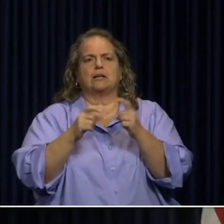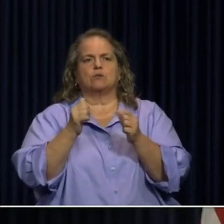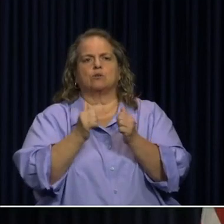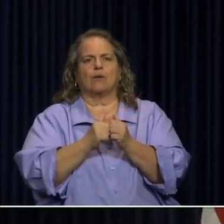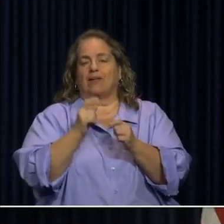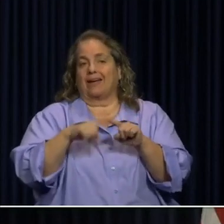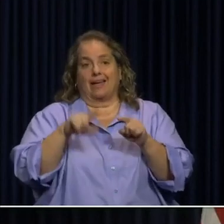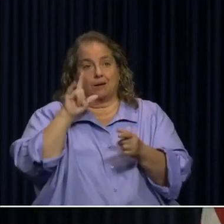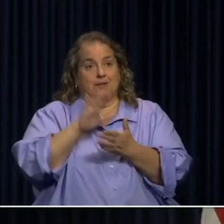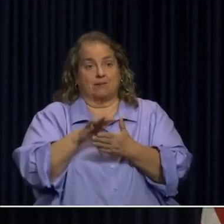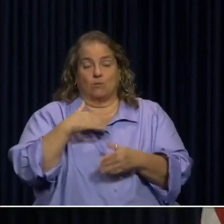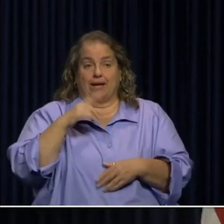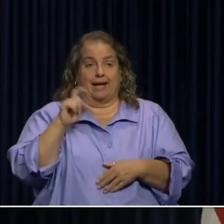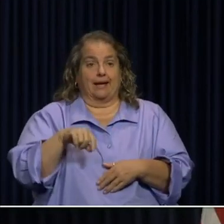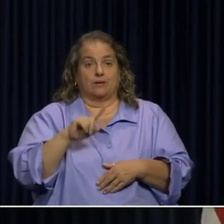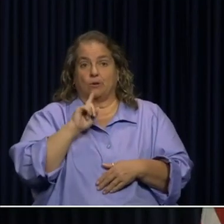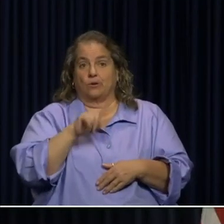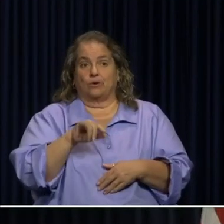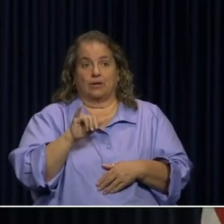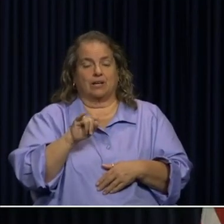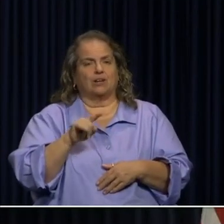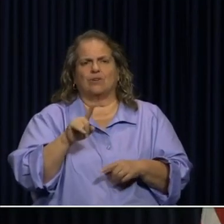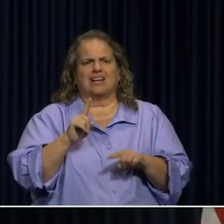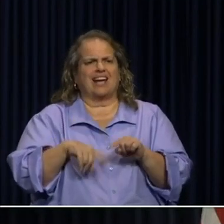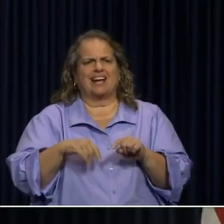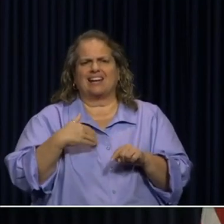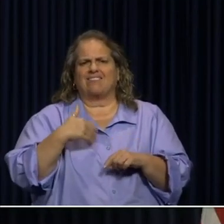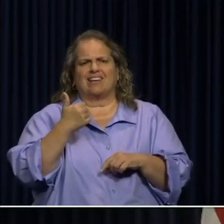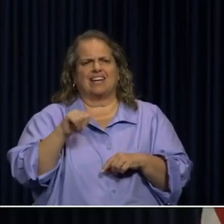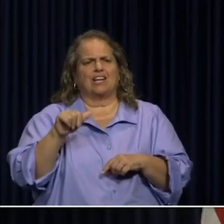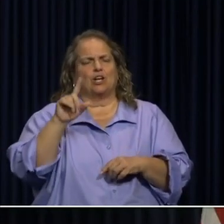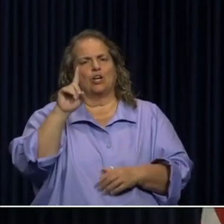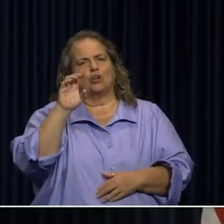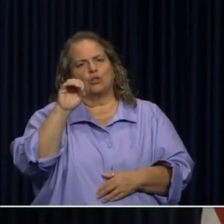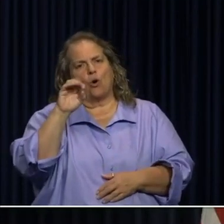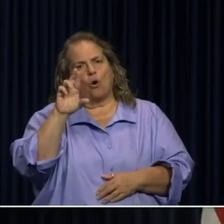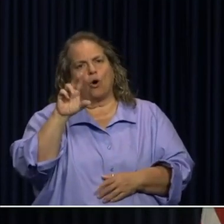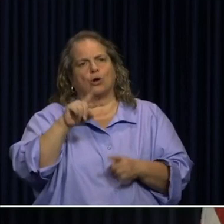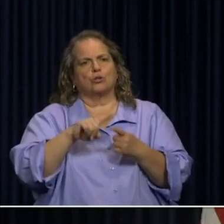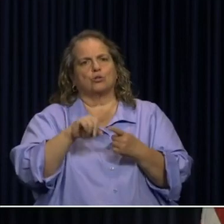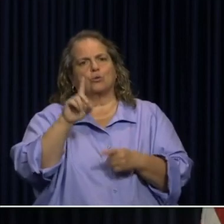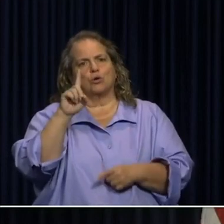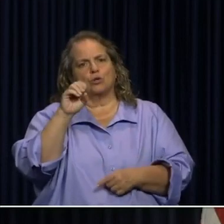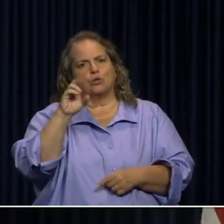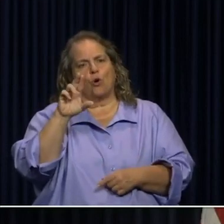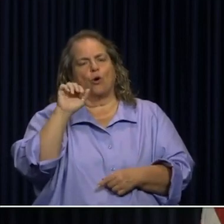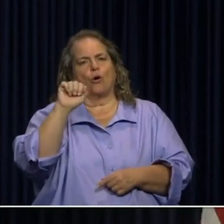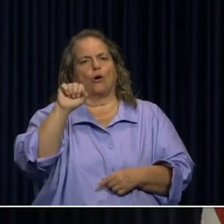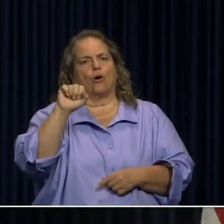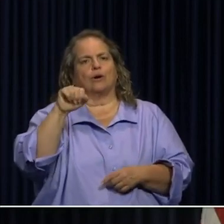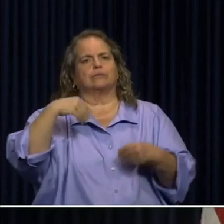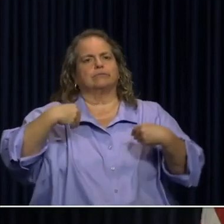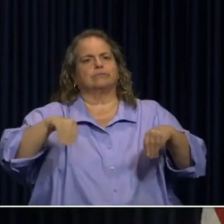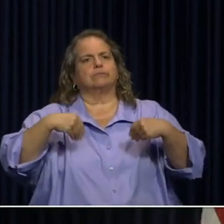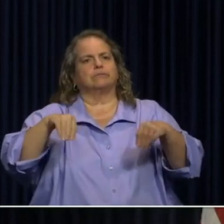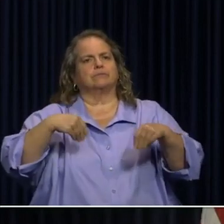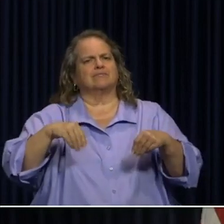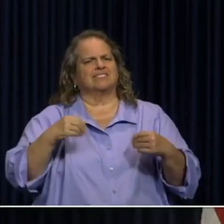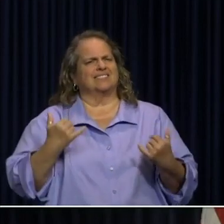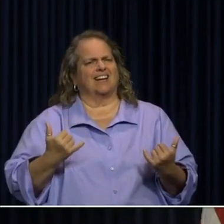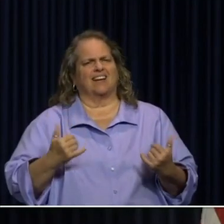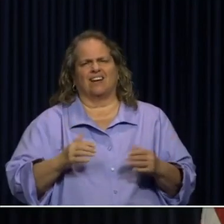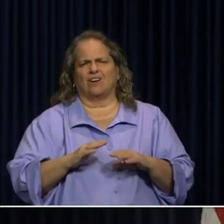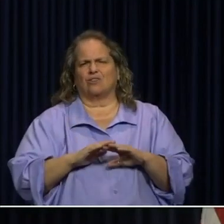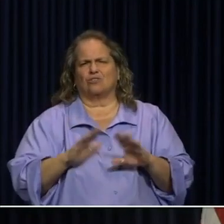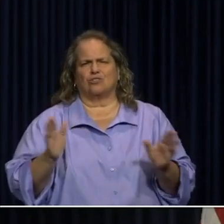can't believe that we had to put this in an order, but there can't be any door-to-door solicitations going on right now. I mean, that's the